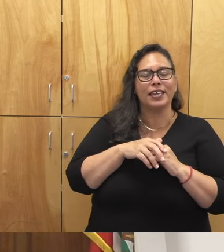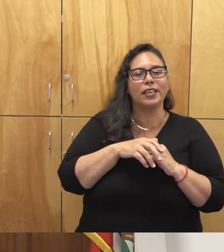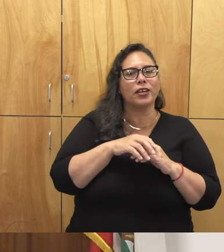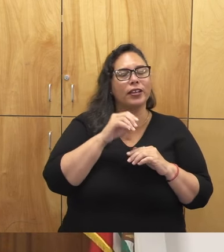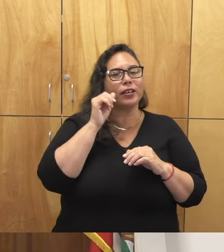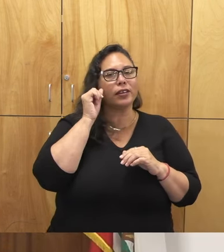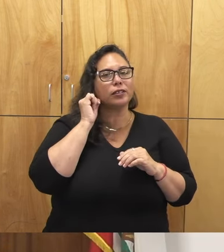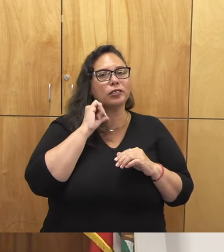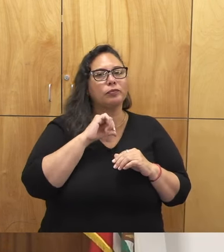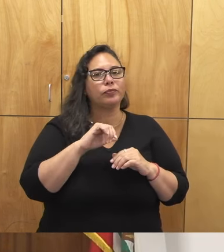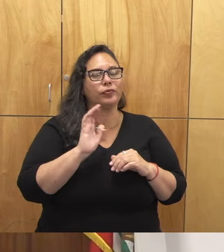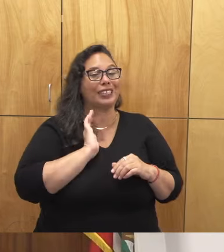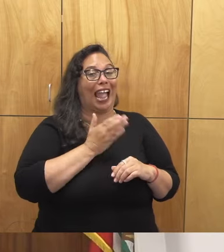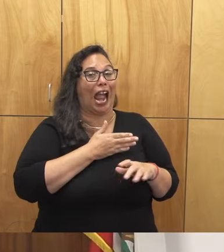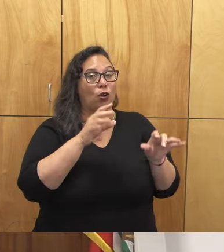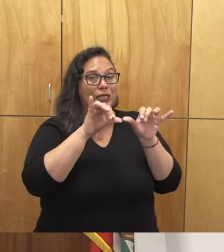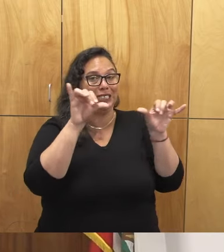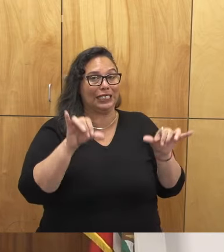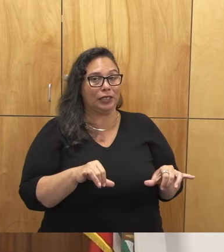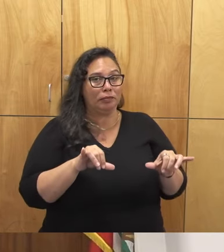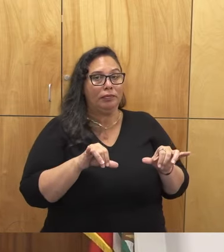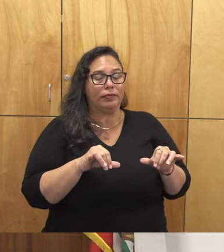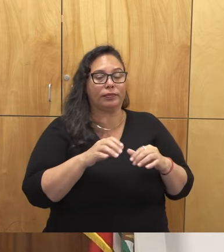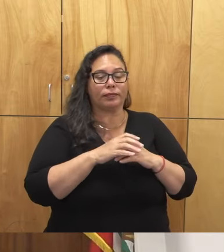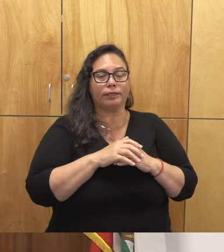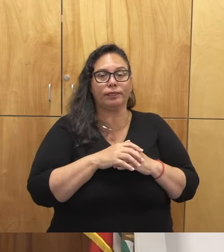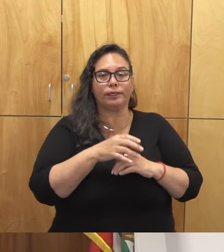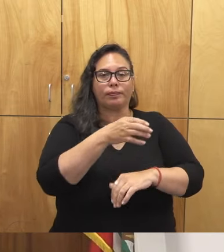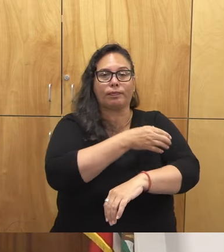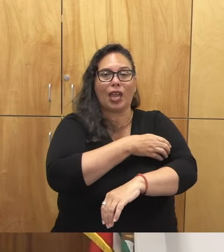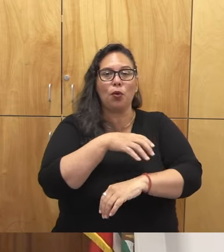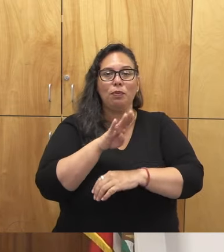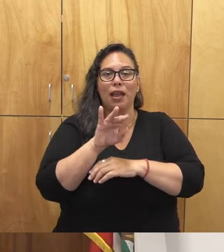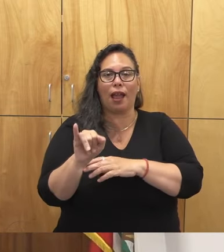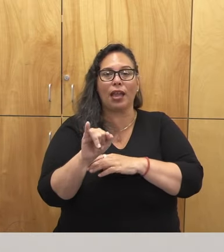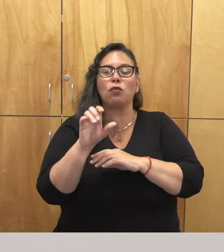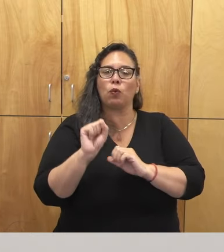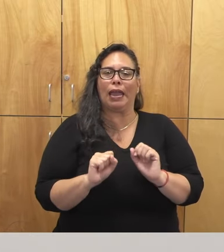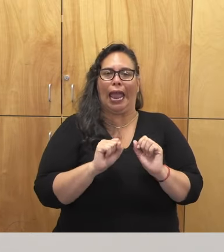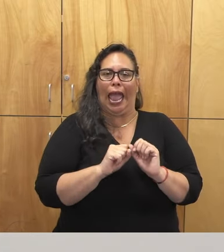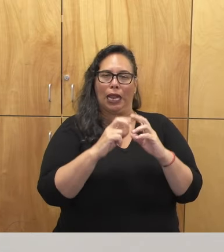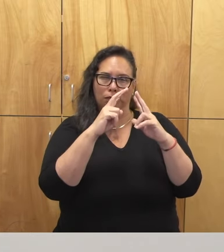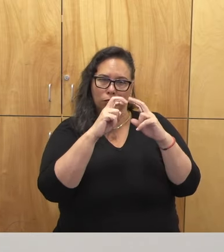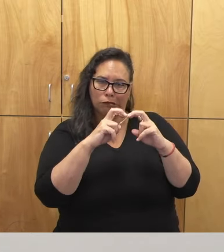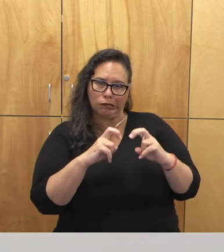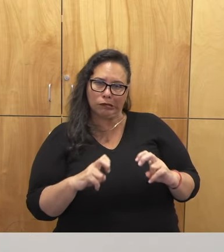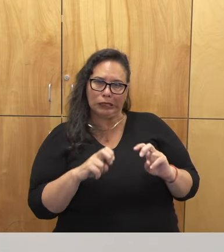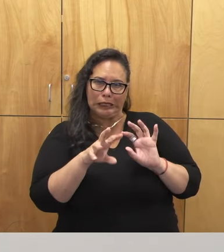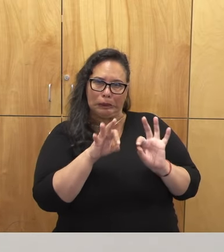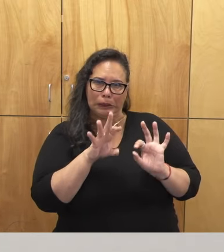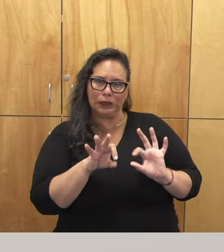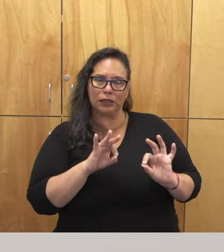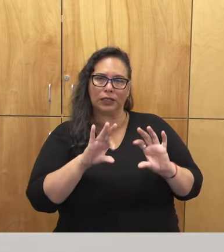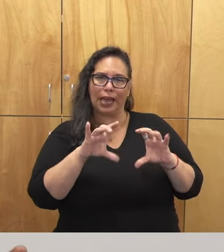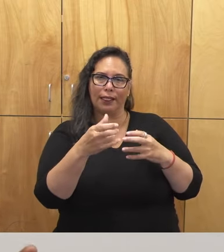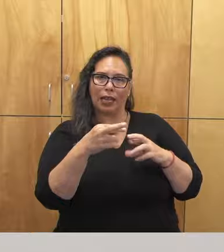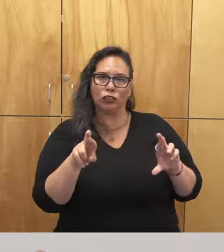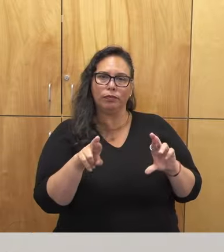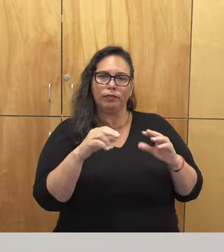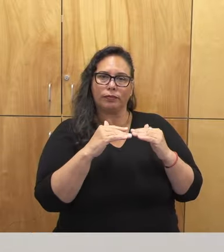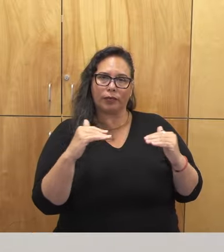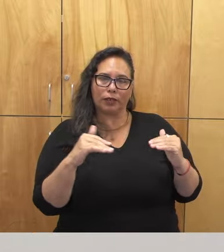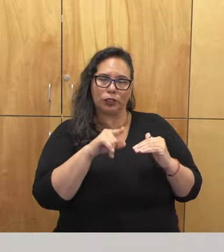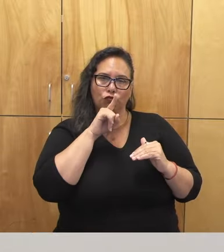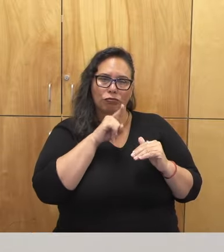As a part of our system in Power BI, we can drill it all the way down to our classroom level to